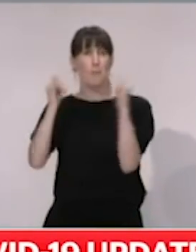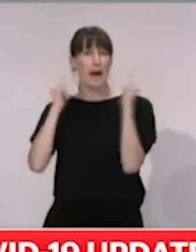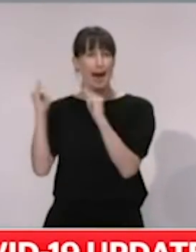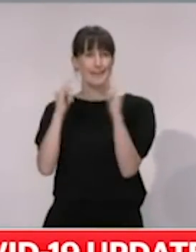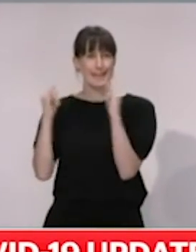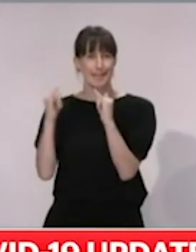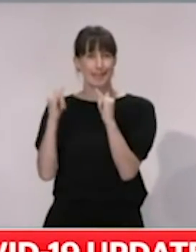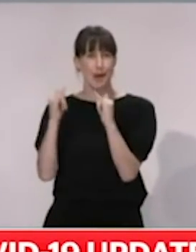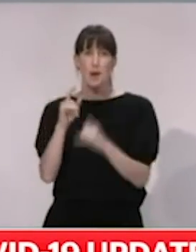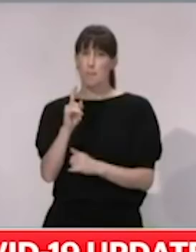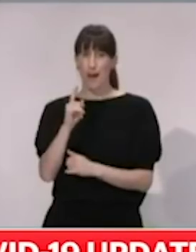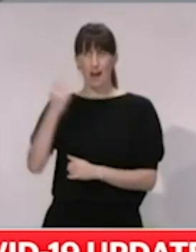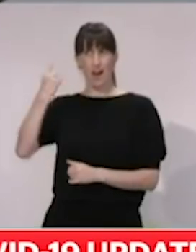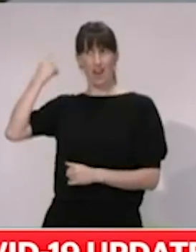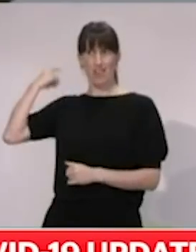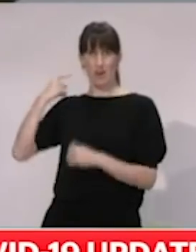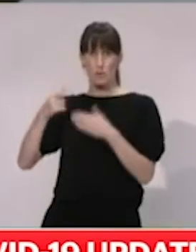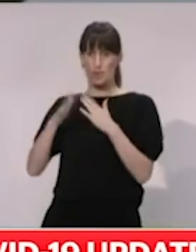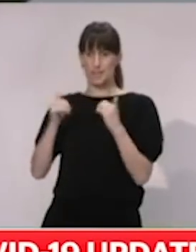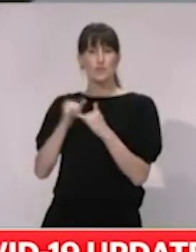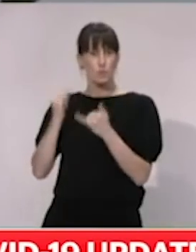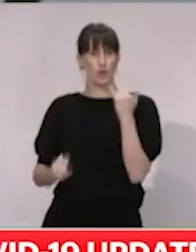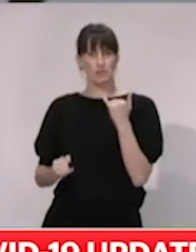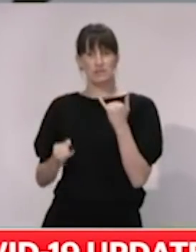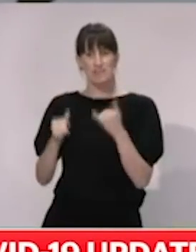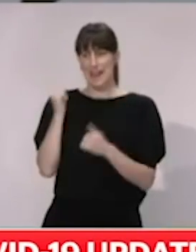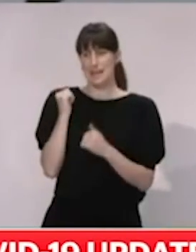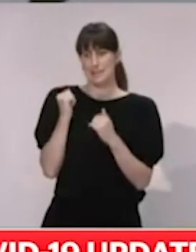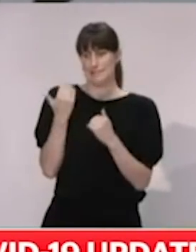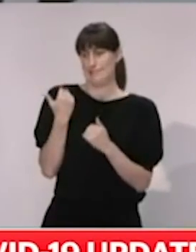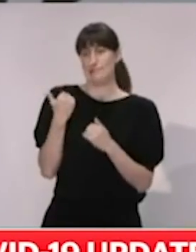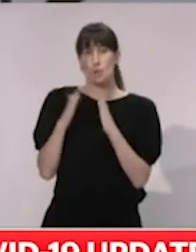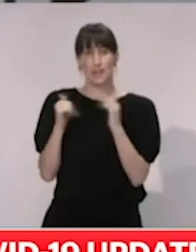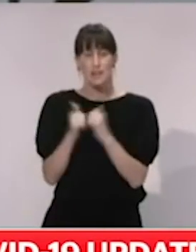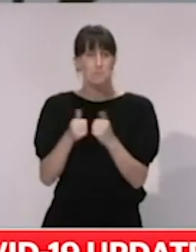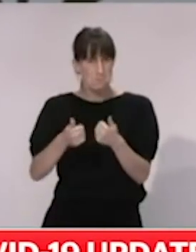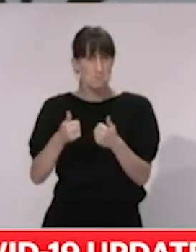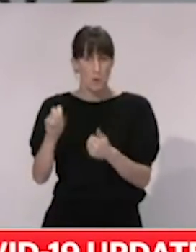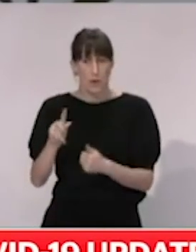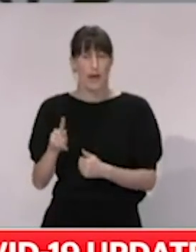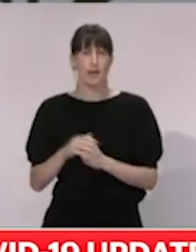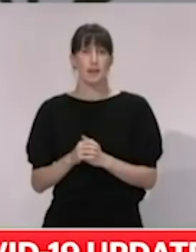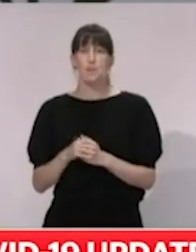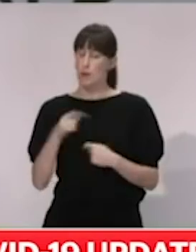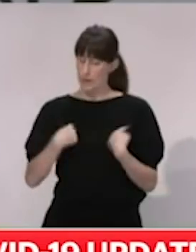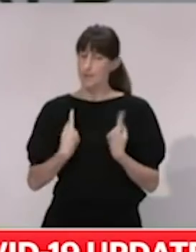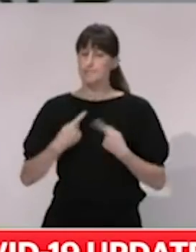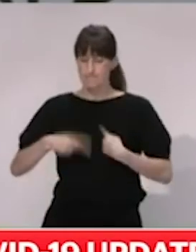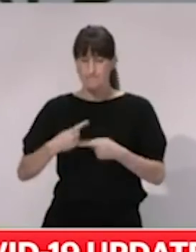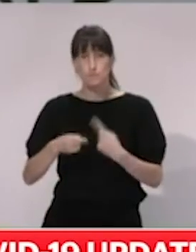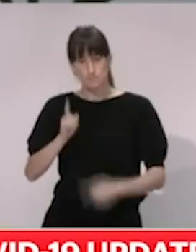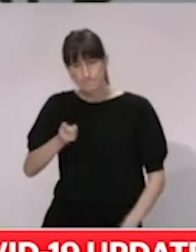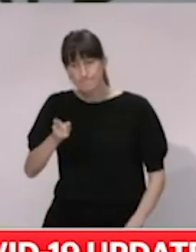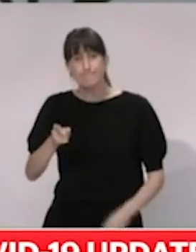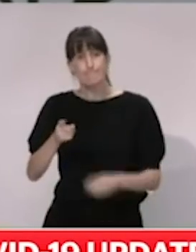an enforcement approach led by education, encouragement and engagement. We have recorded a